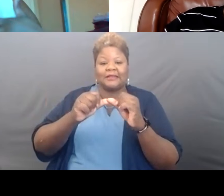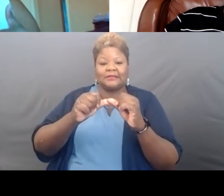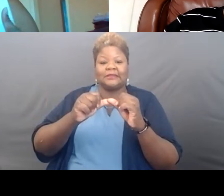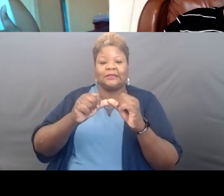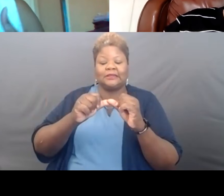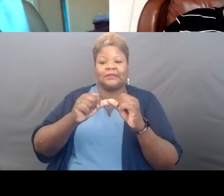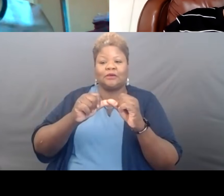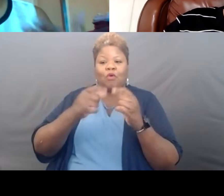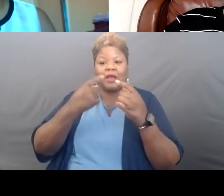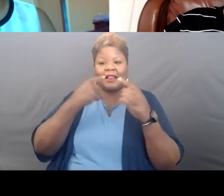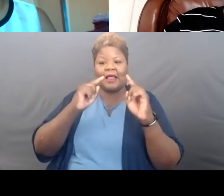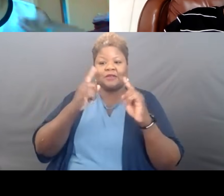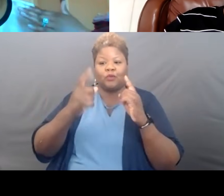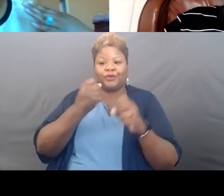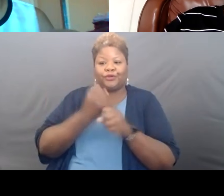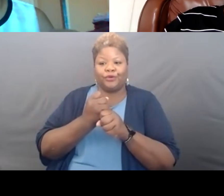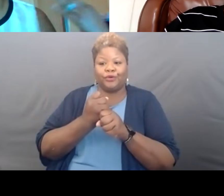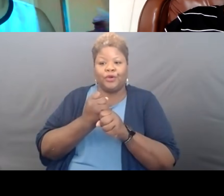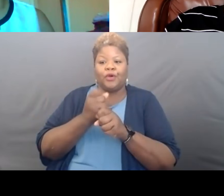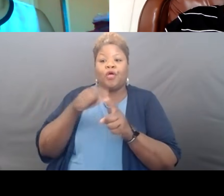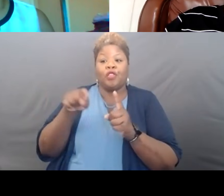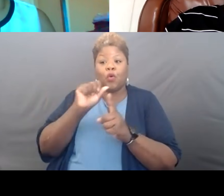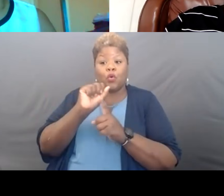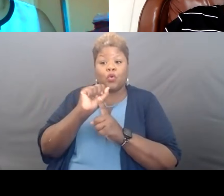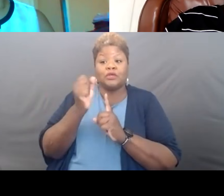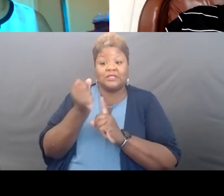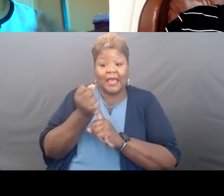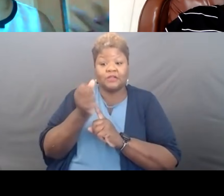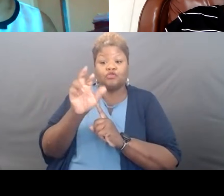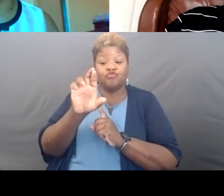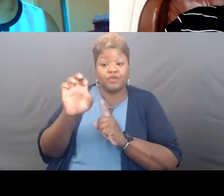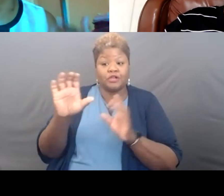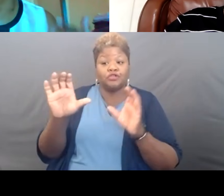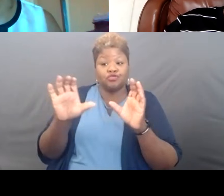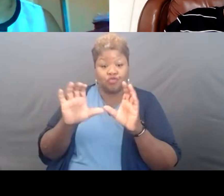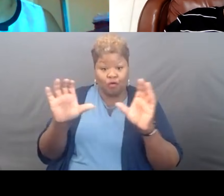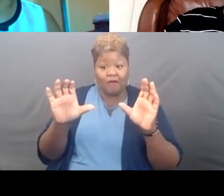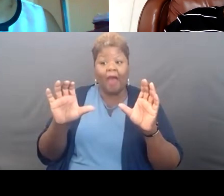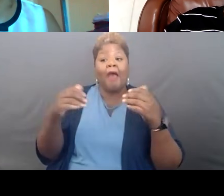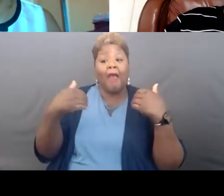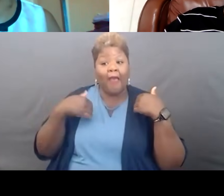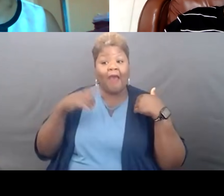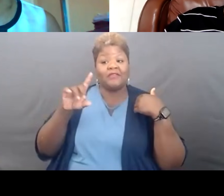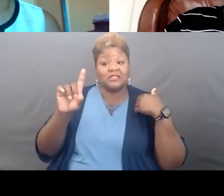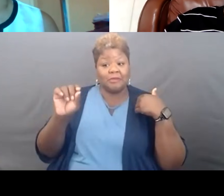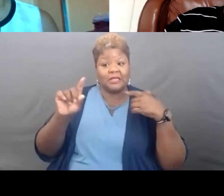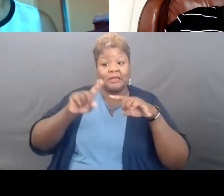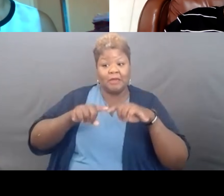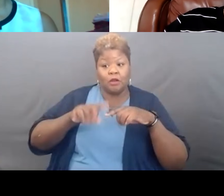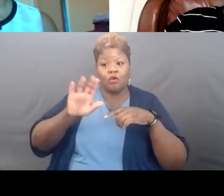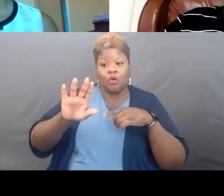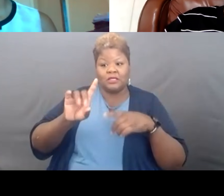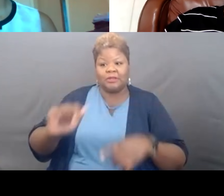to last for at least a year. So in those cases, you may have to recertify that you still have the disability depending on what disability you